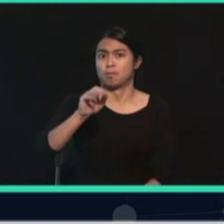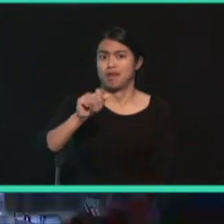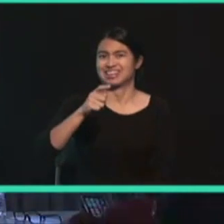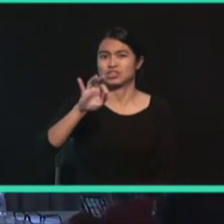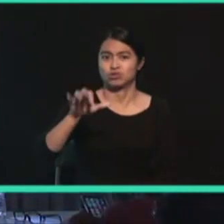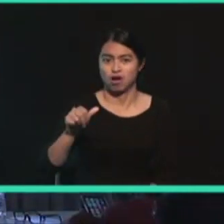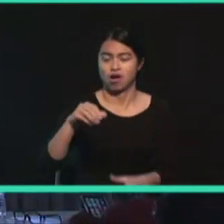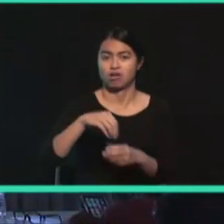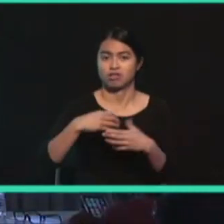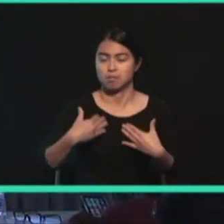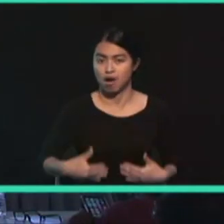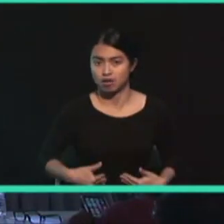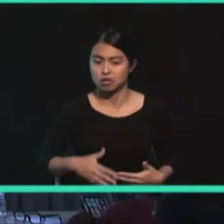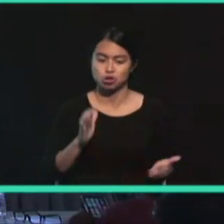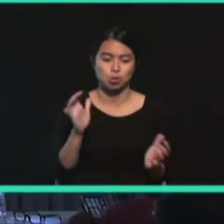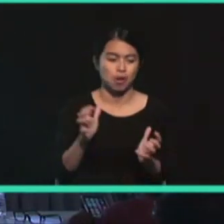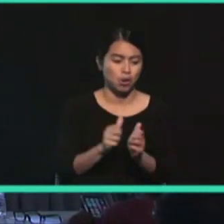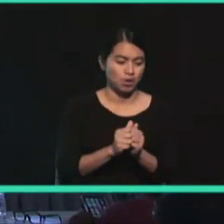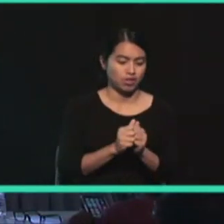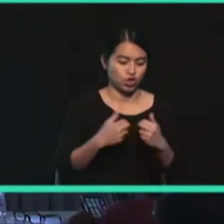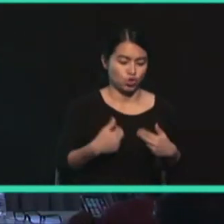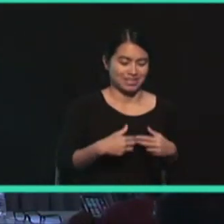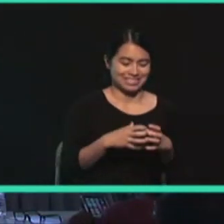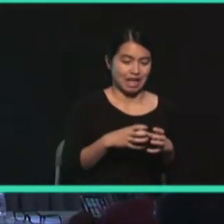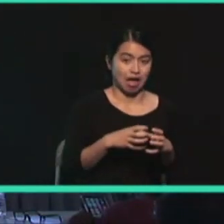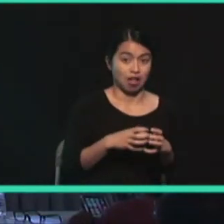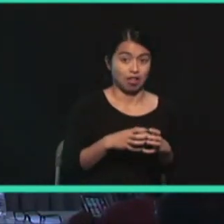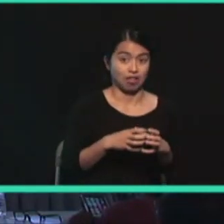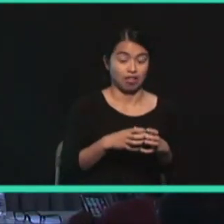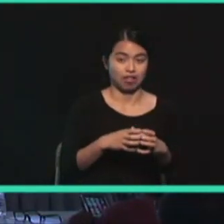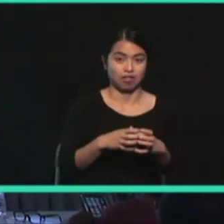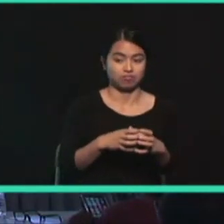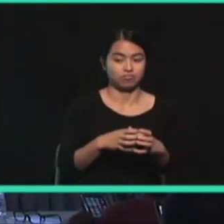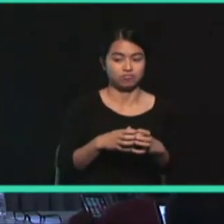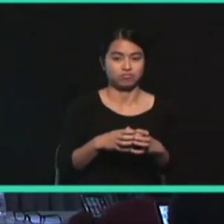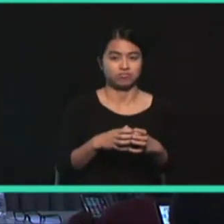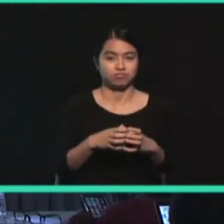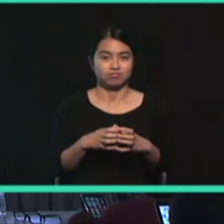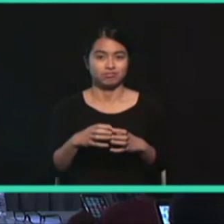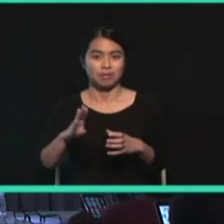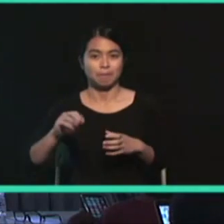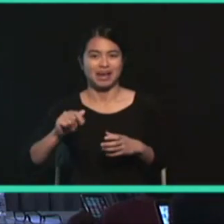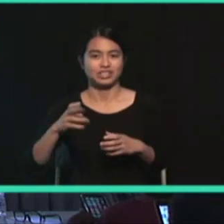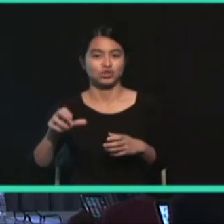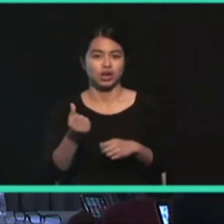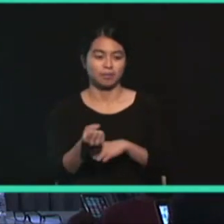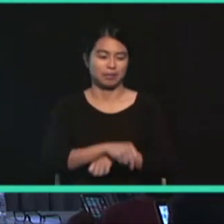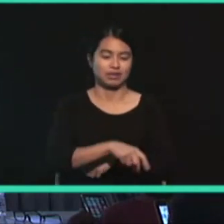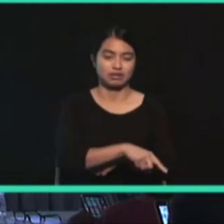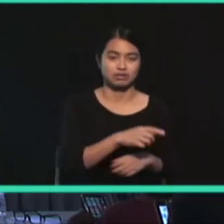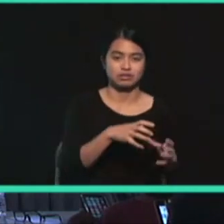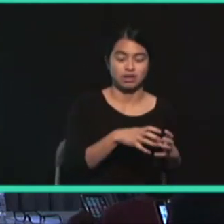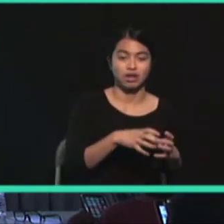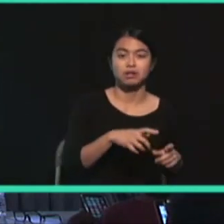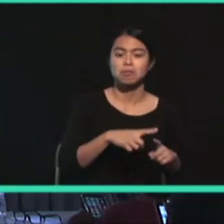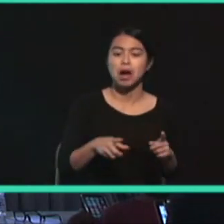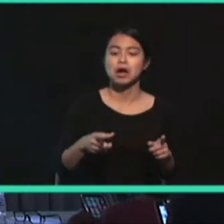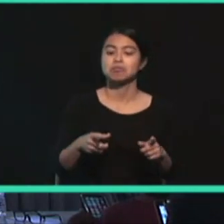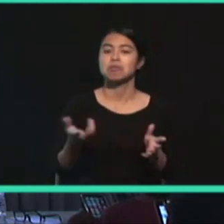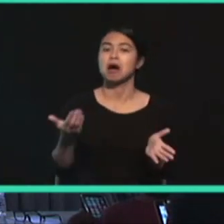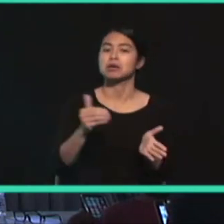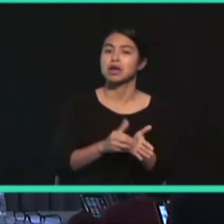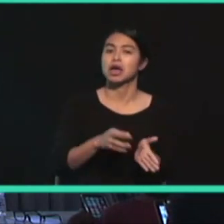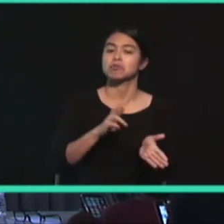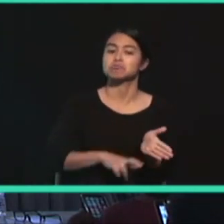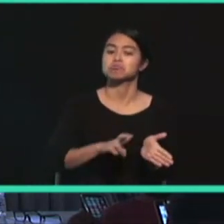the body compared to human cells. But now there's a new calculation that looked at over again. In our